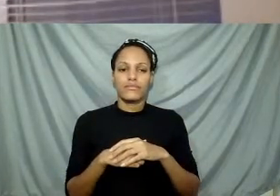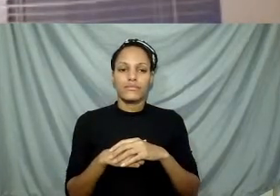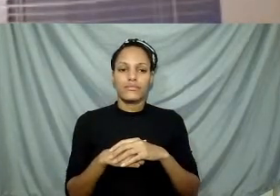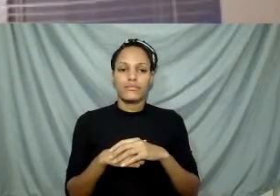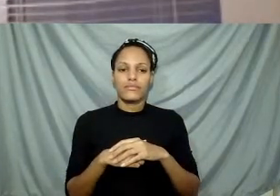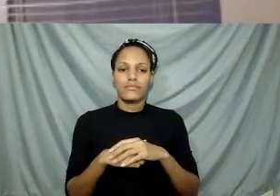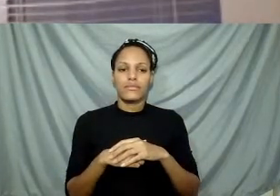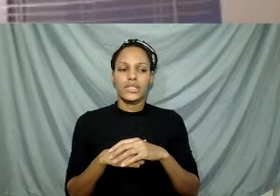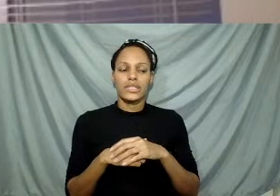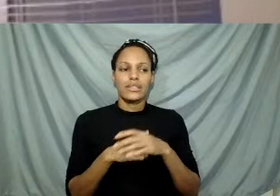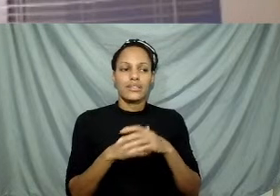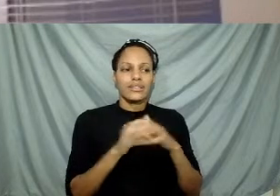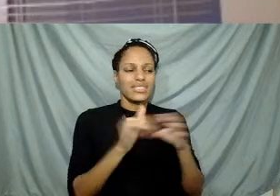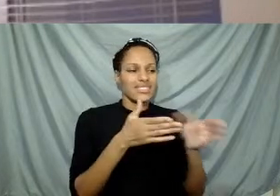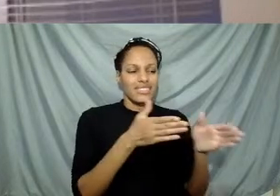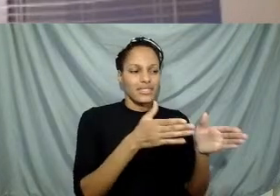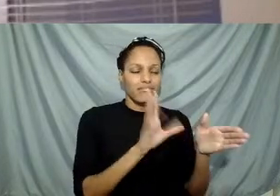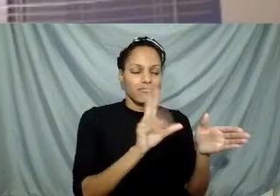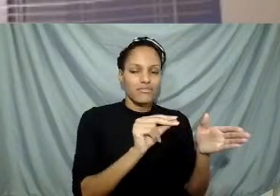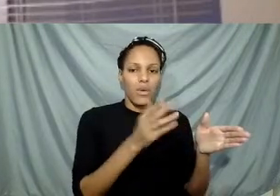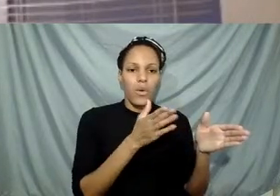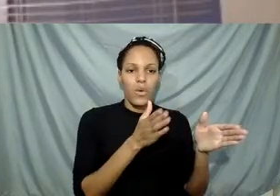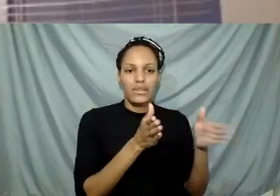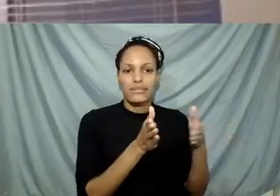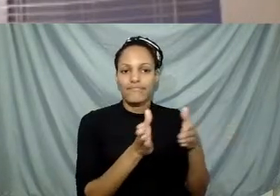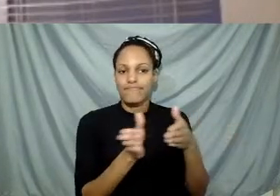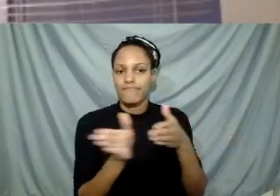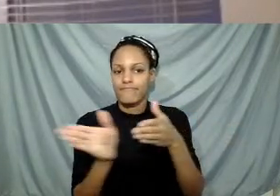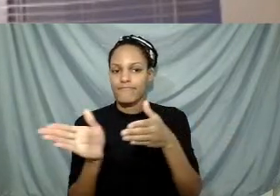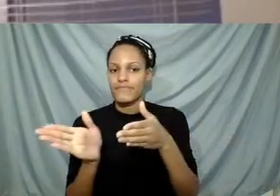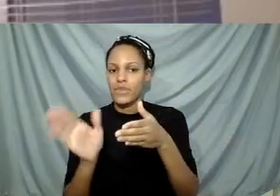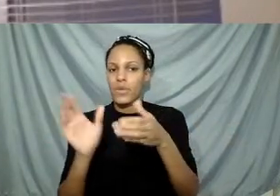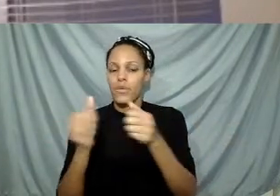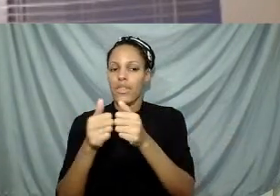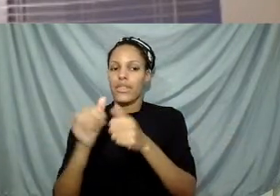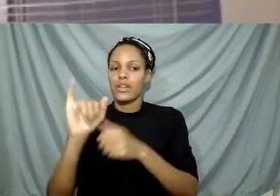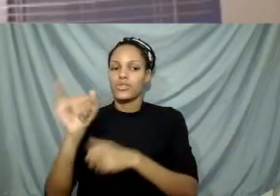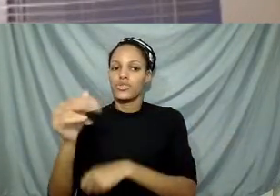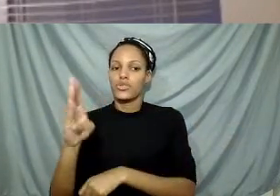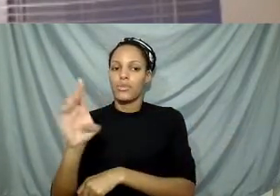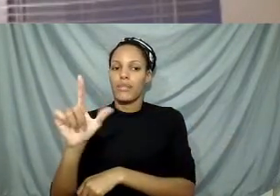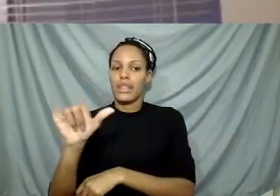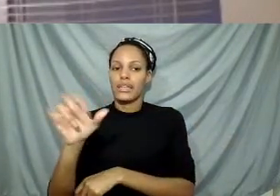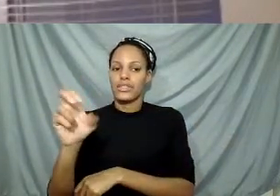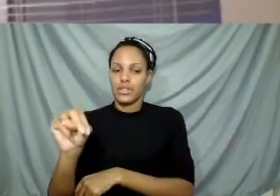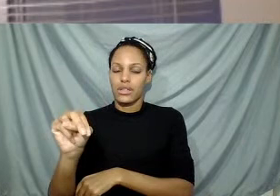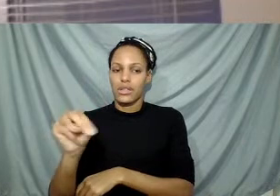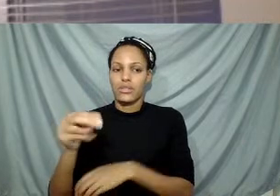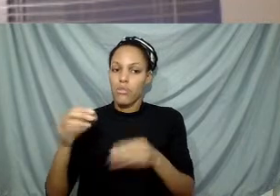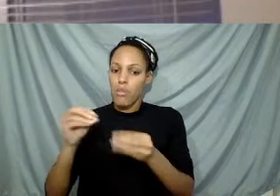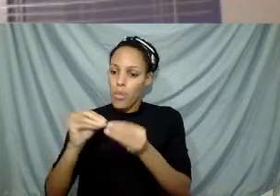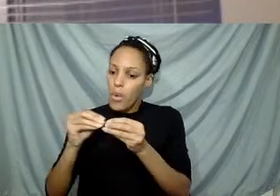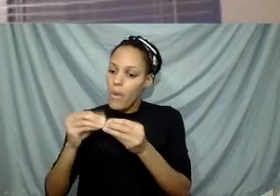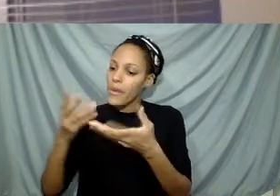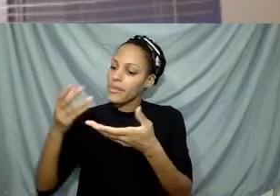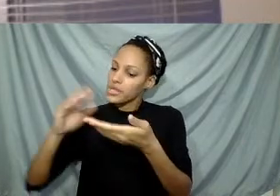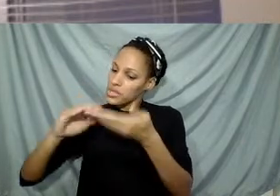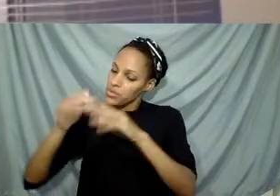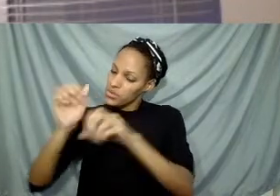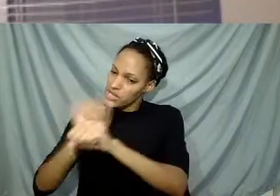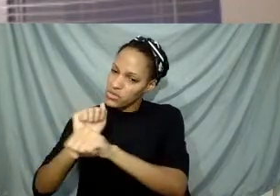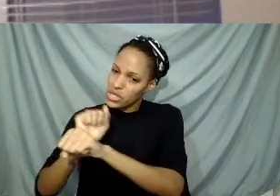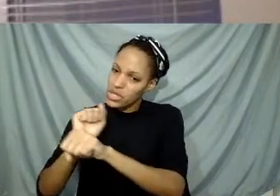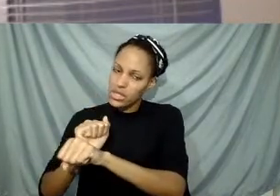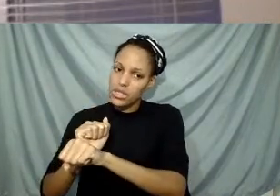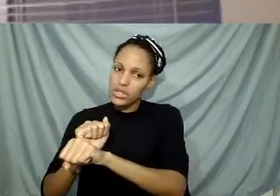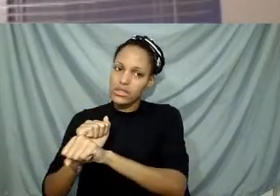go in a different direction with Jubilation. I decided to focus on community-based work with Jubilation, and